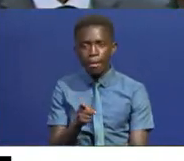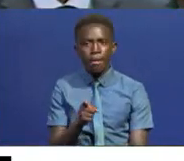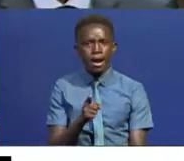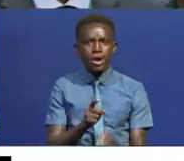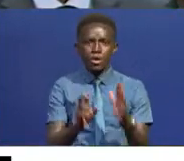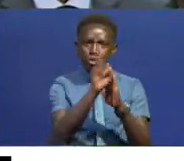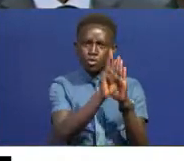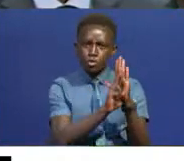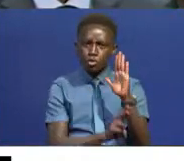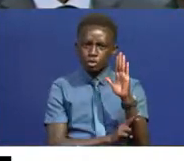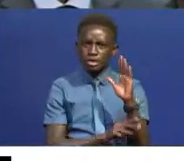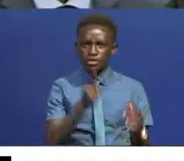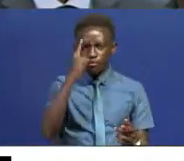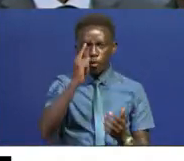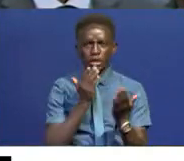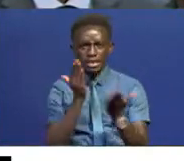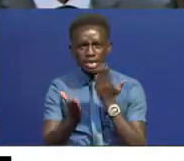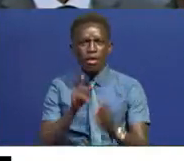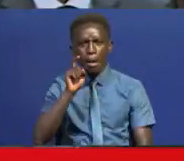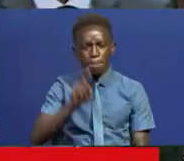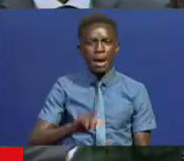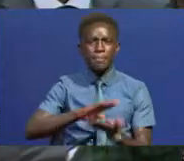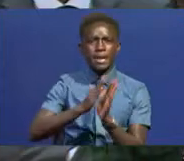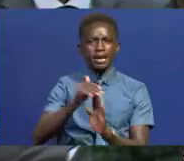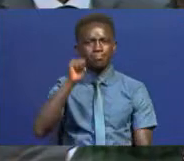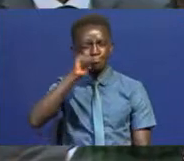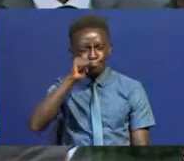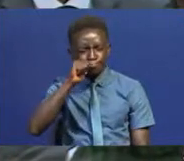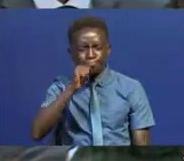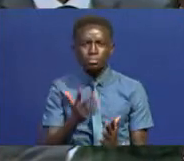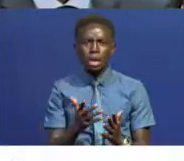attractive and reasonable enough if they